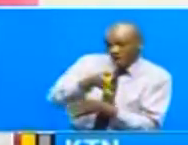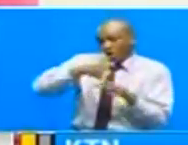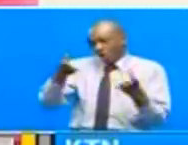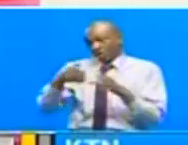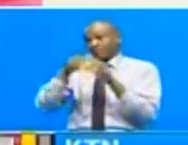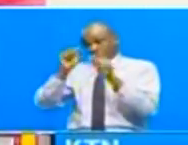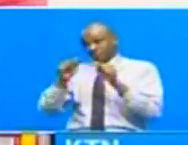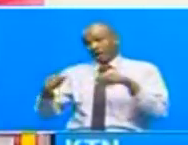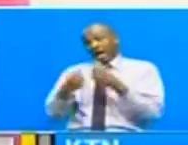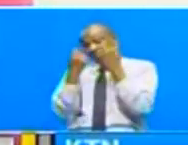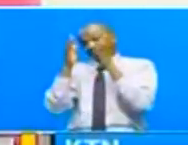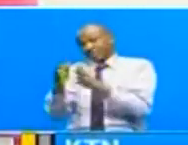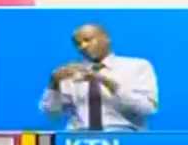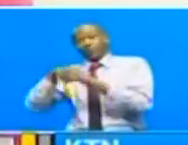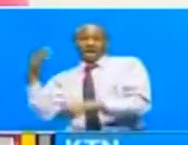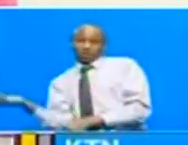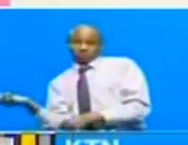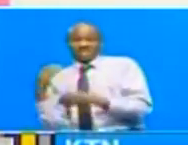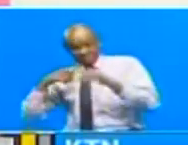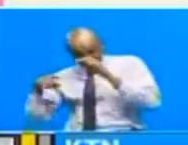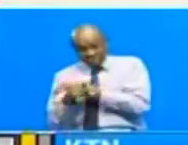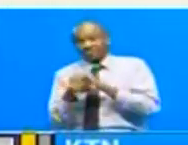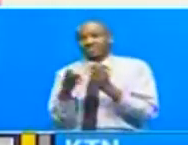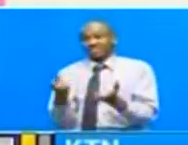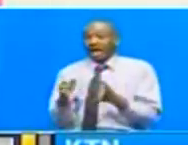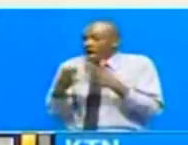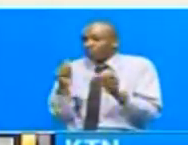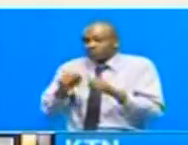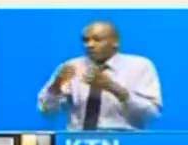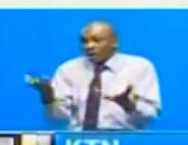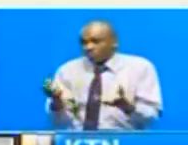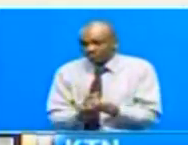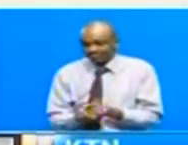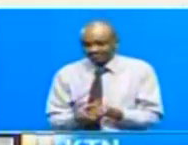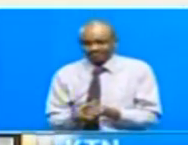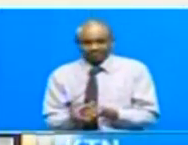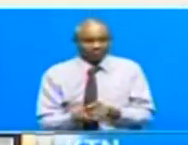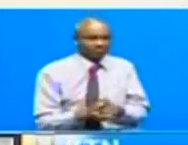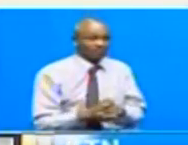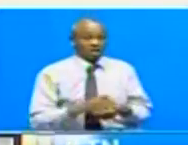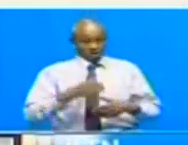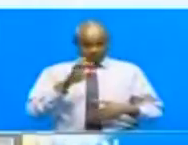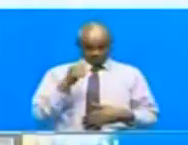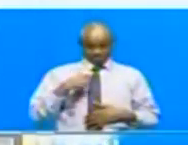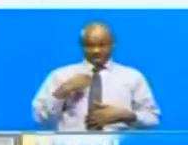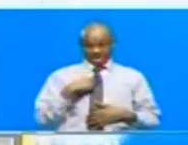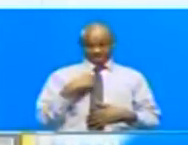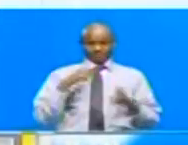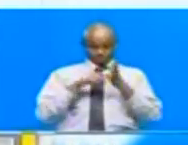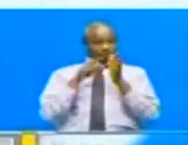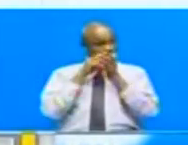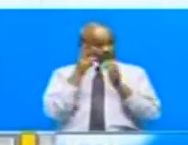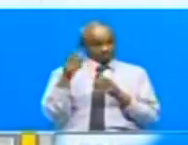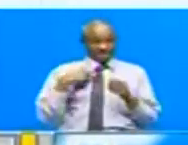is it possible that a hacker came from outside and penetrated the system? How is this possible? From my own point of view, this one looks more